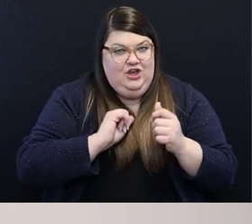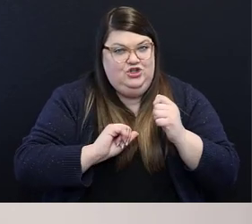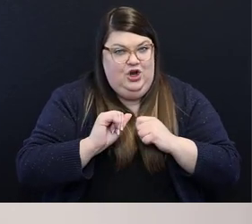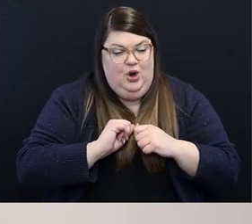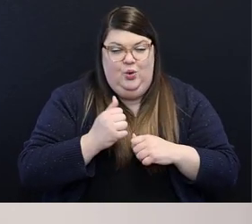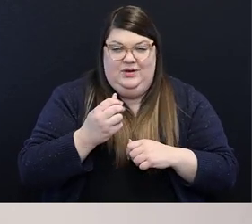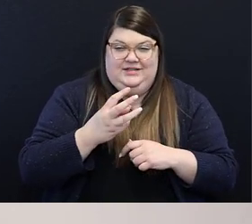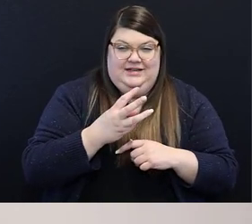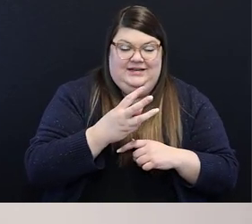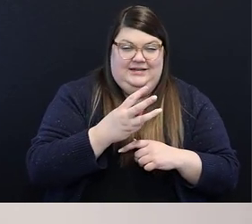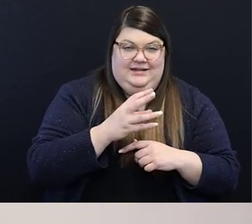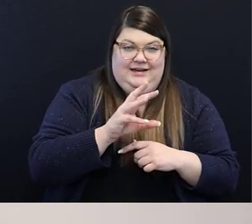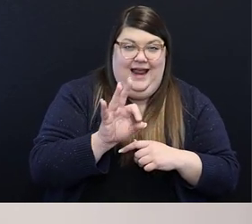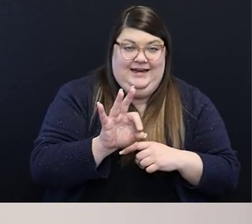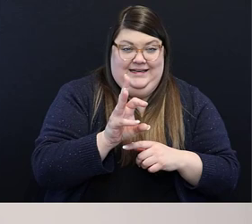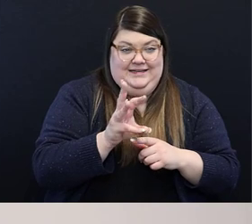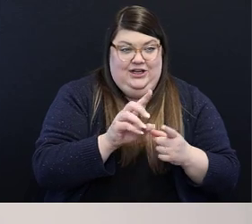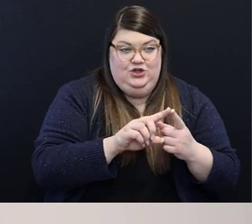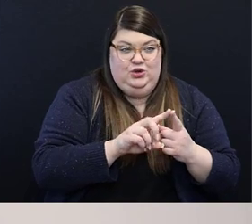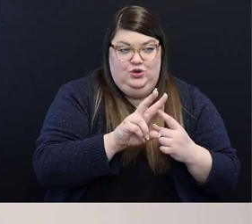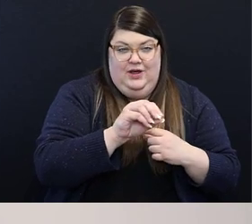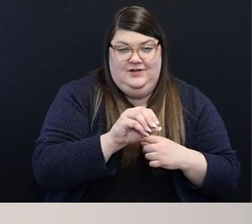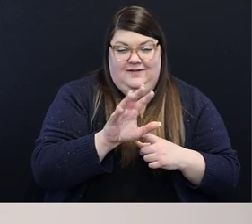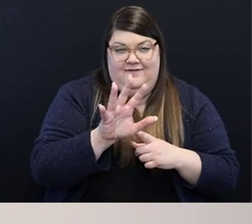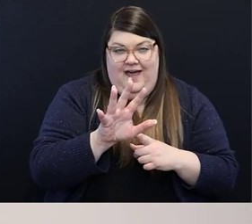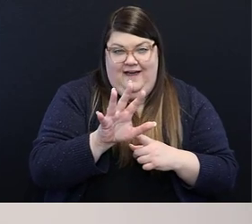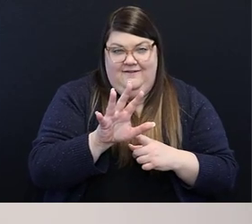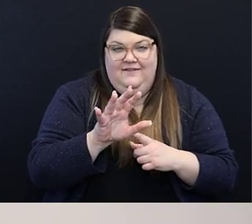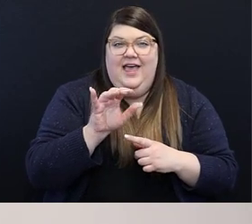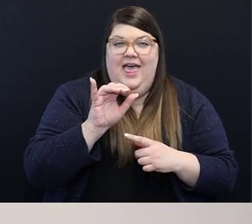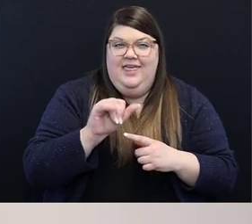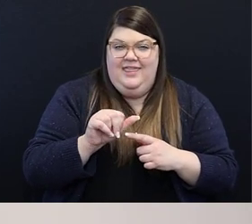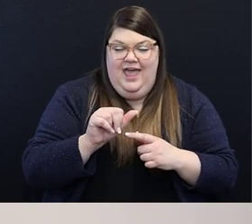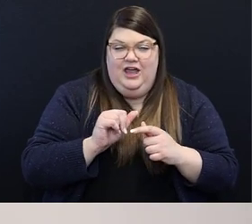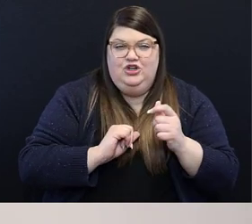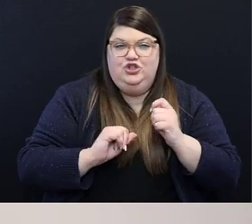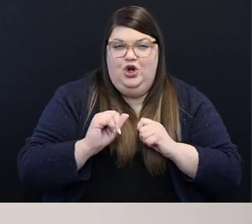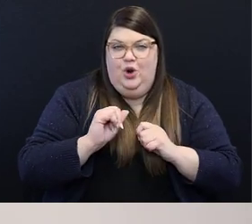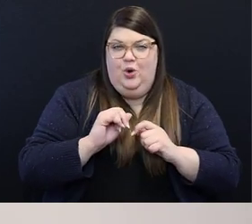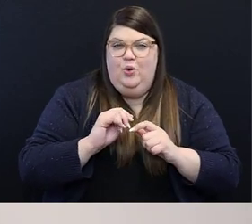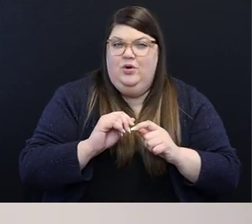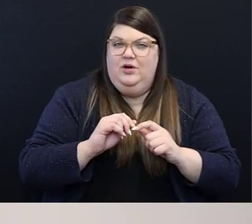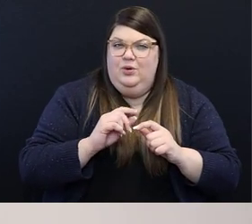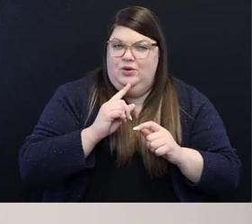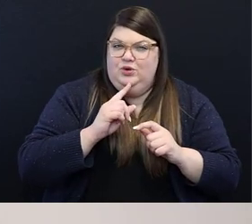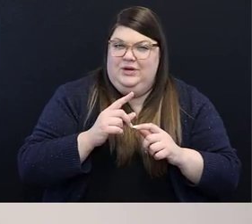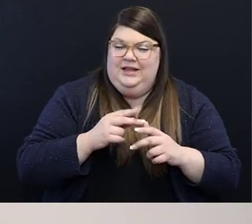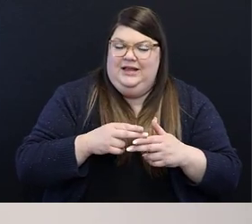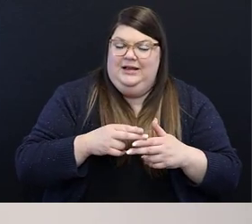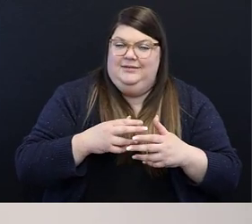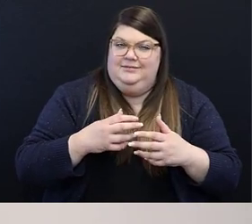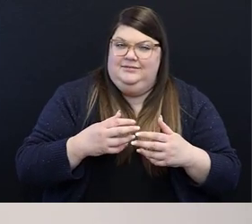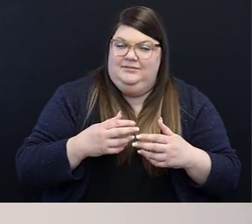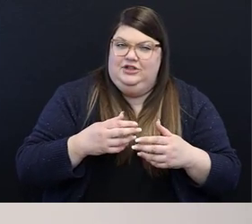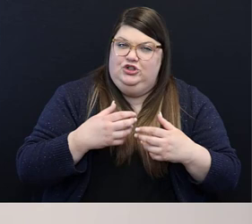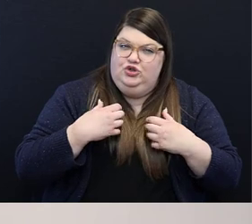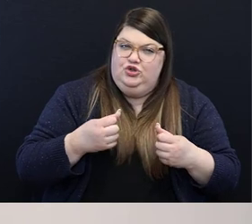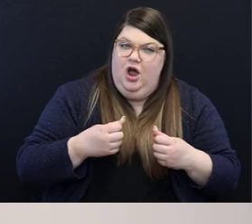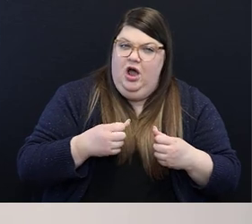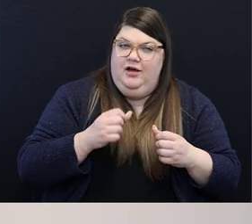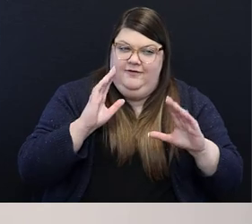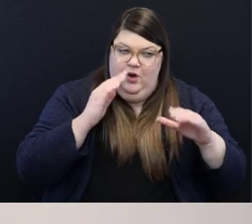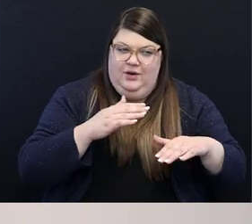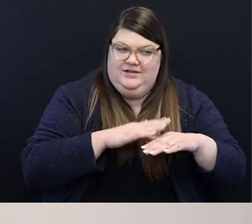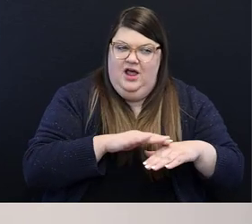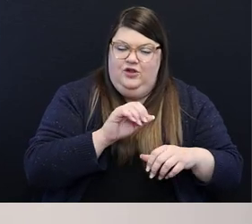was 1996 to 2005, and that show heavily weighted on a lot of the work from that